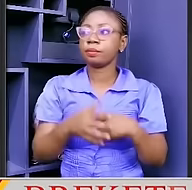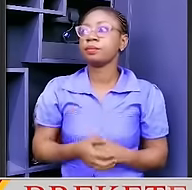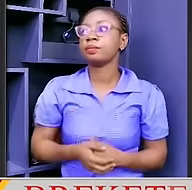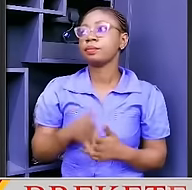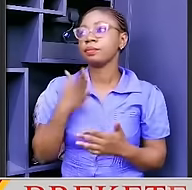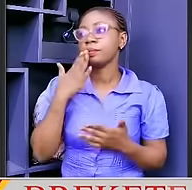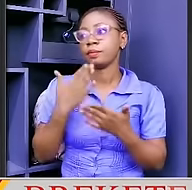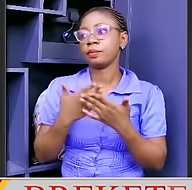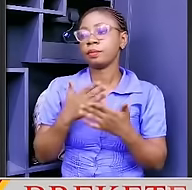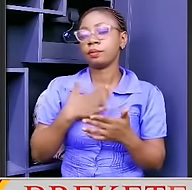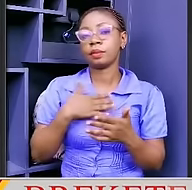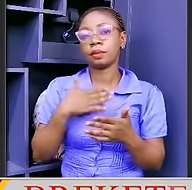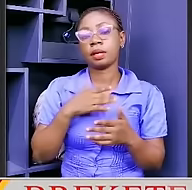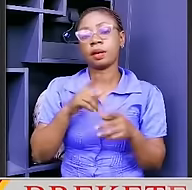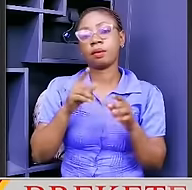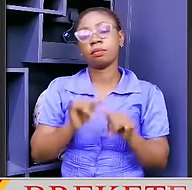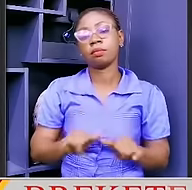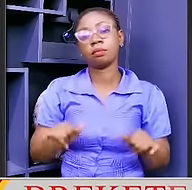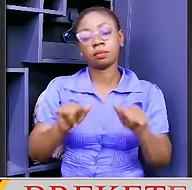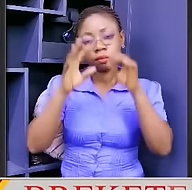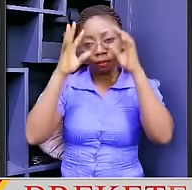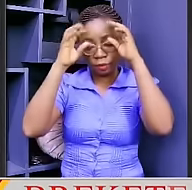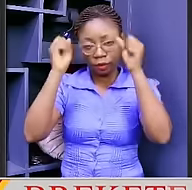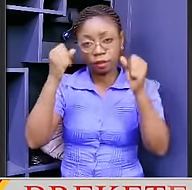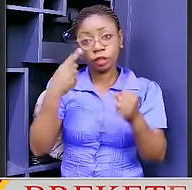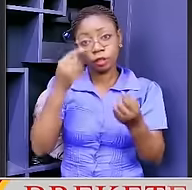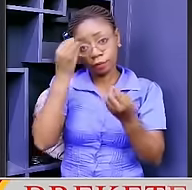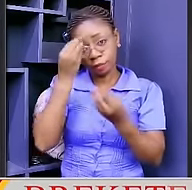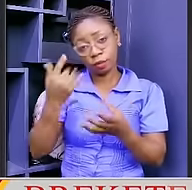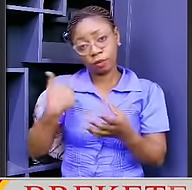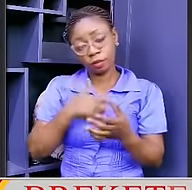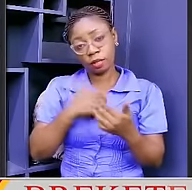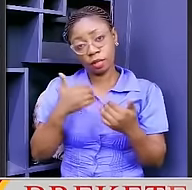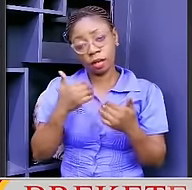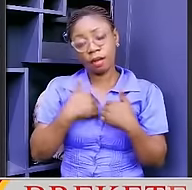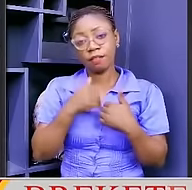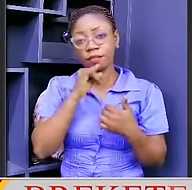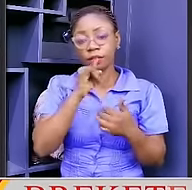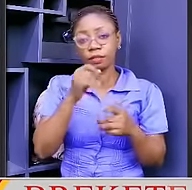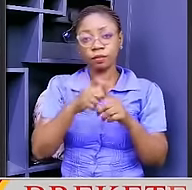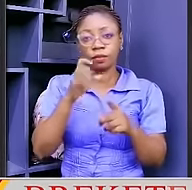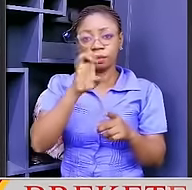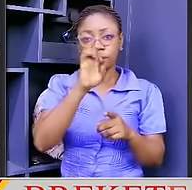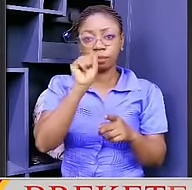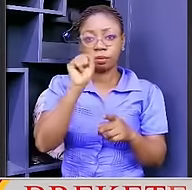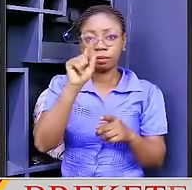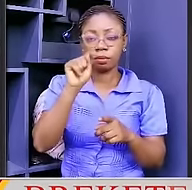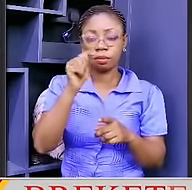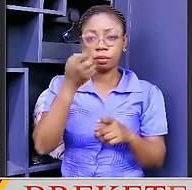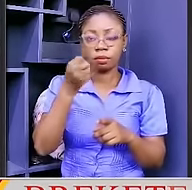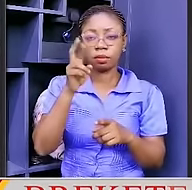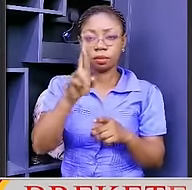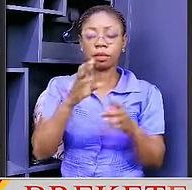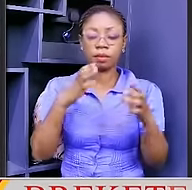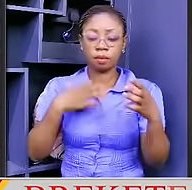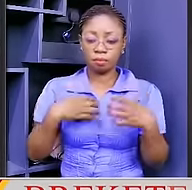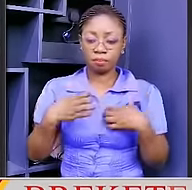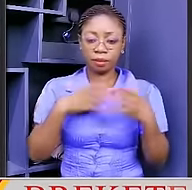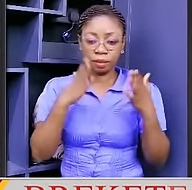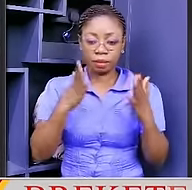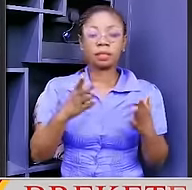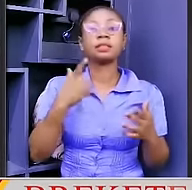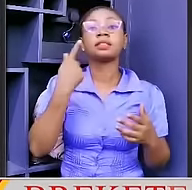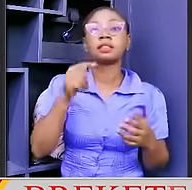Okay, good morning, Madam President. Good morning, Brekete Family. The updates where we get now from Esther Jerry, now she be the complainant, and